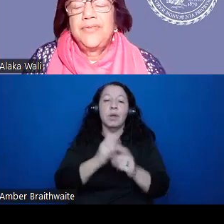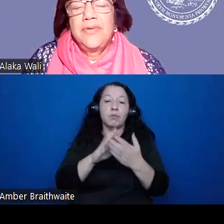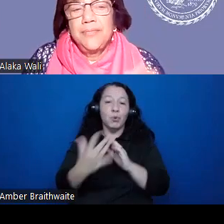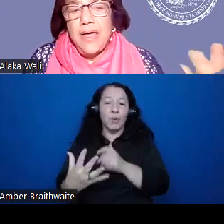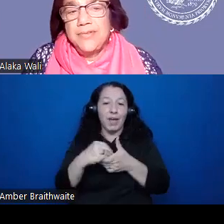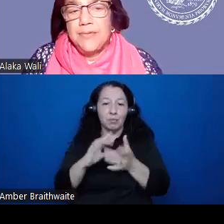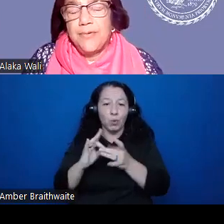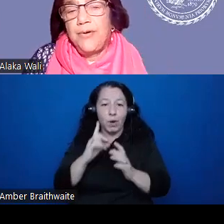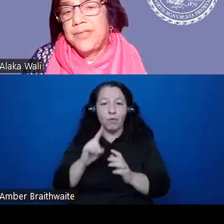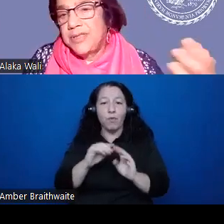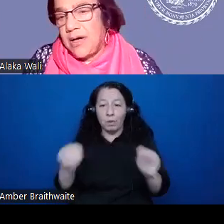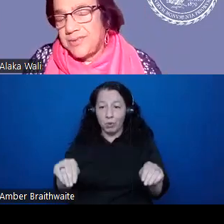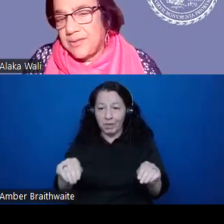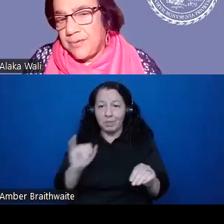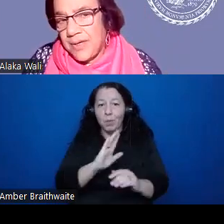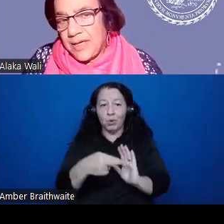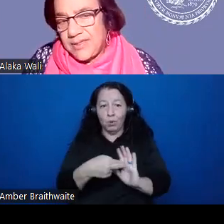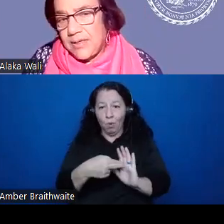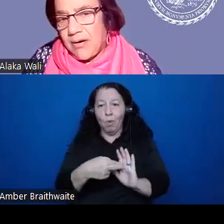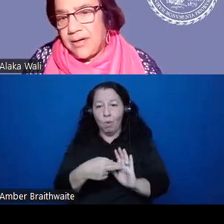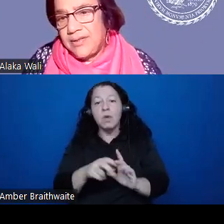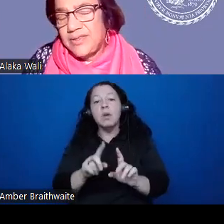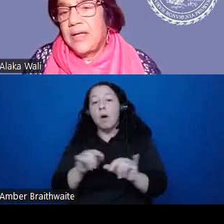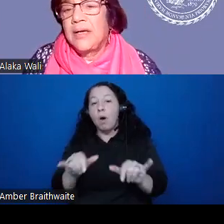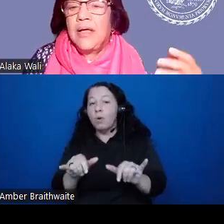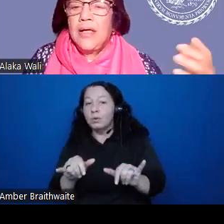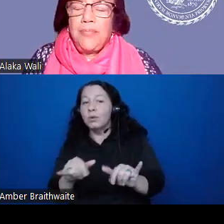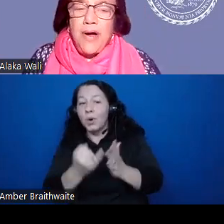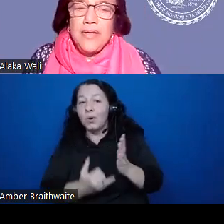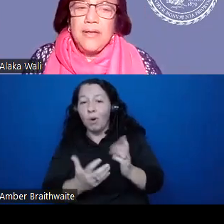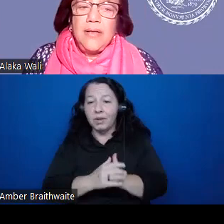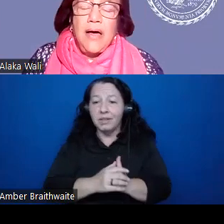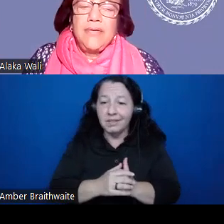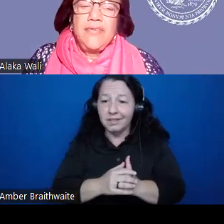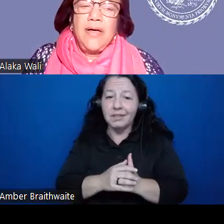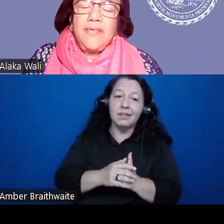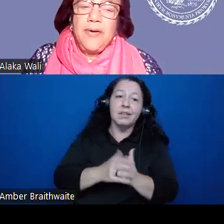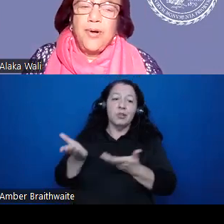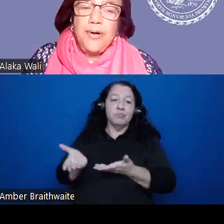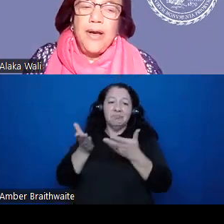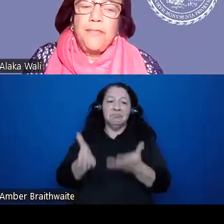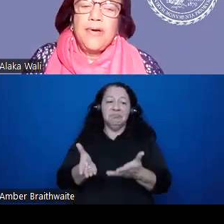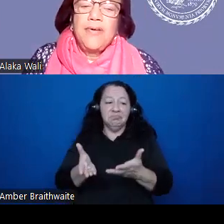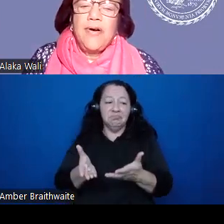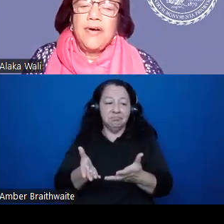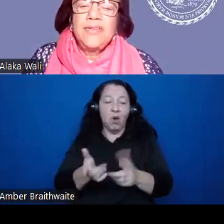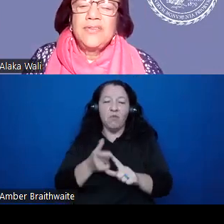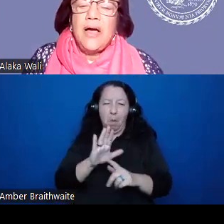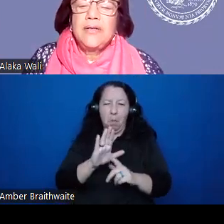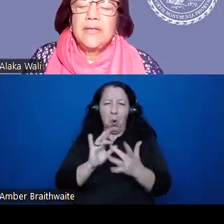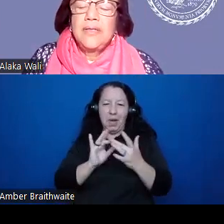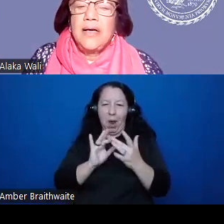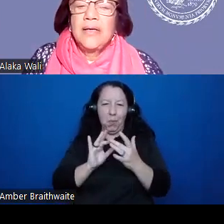the museum. That was her role, but she also is an artist and brought in a lot of, from her network of